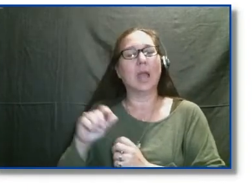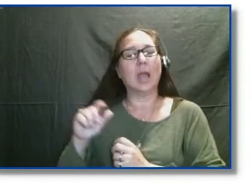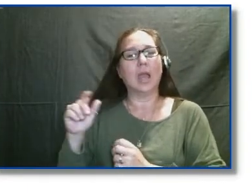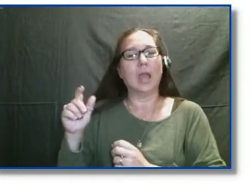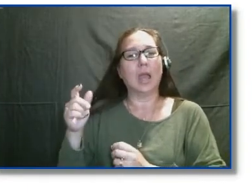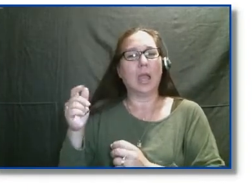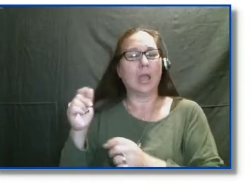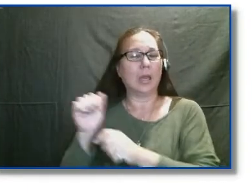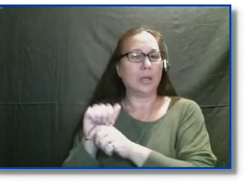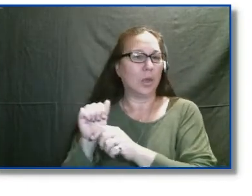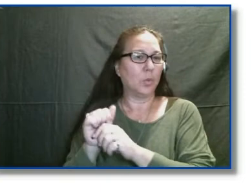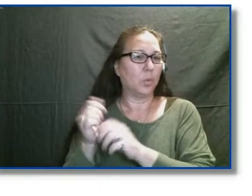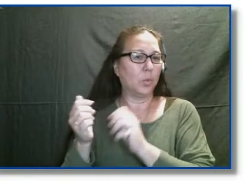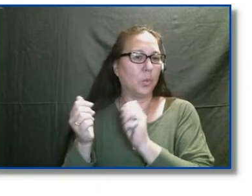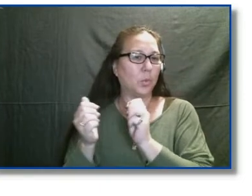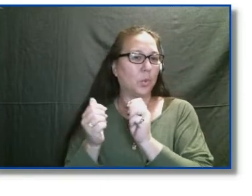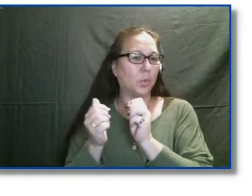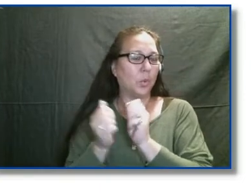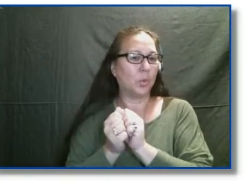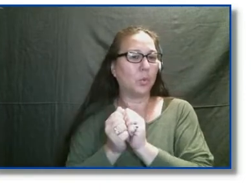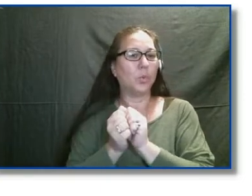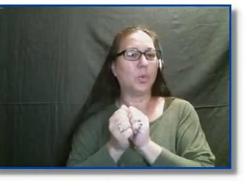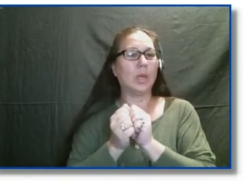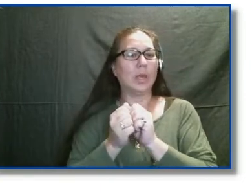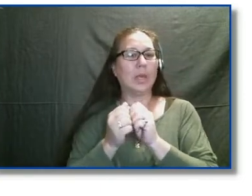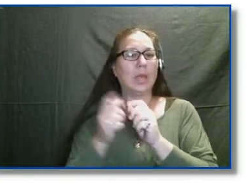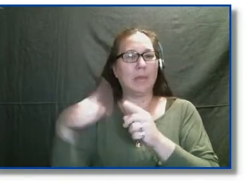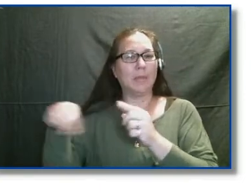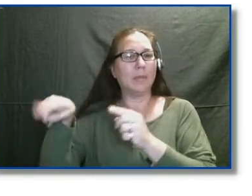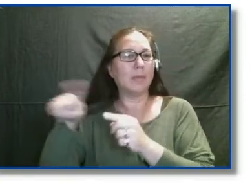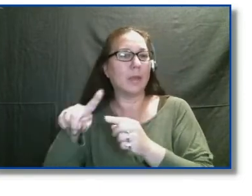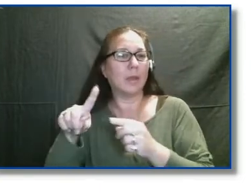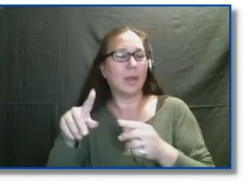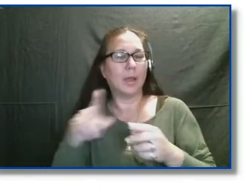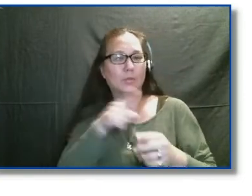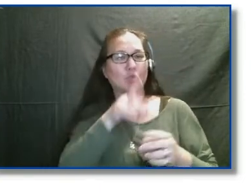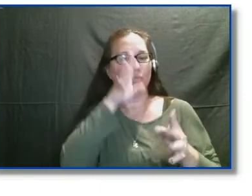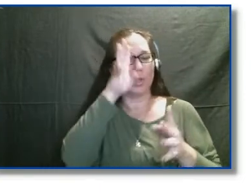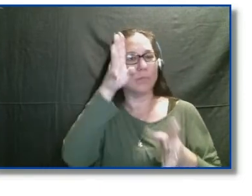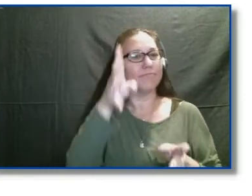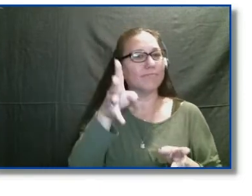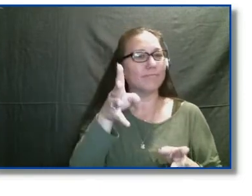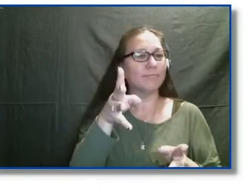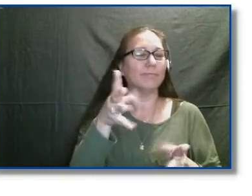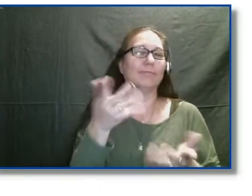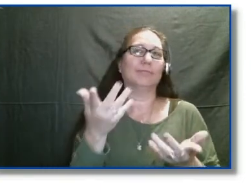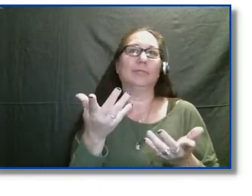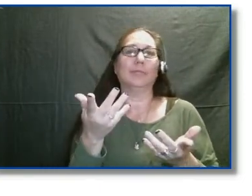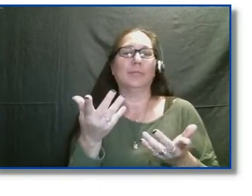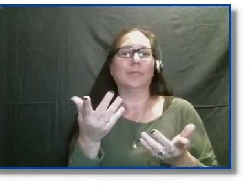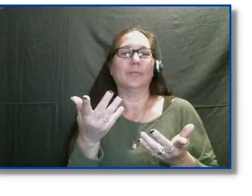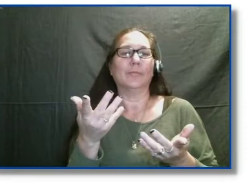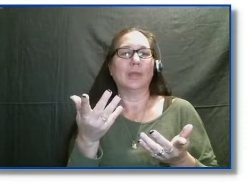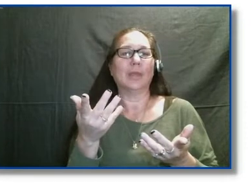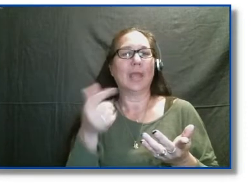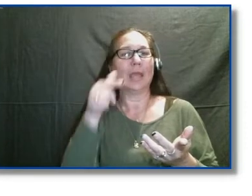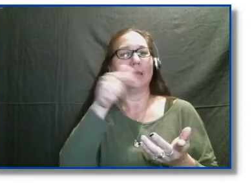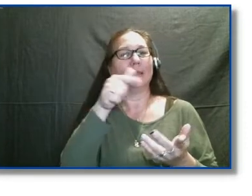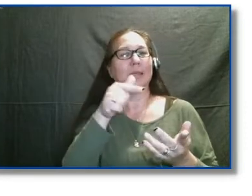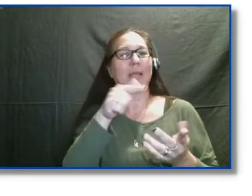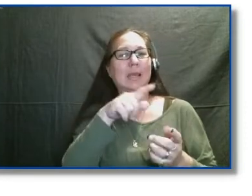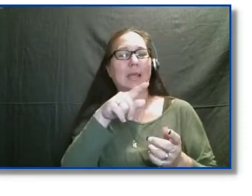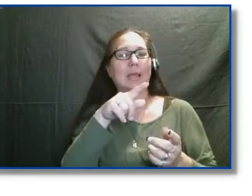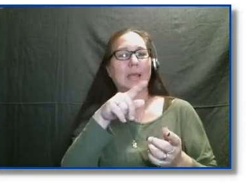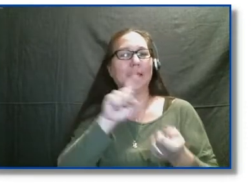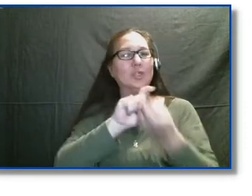Justin Lane from the Center of Complex Systems in Kristiansand in Norway. And so these are evolving paintings that are essentially